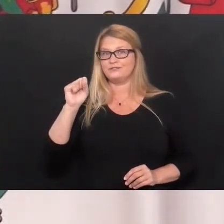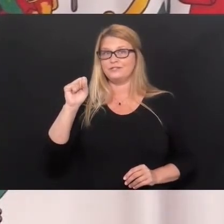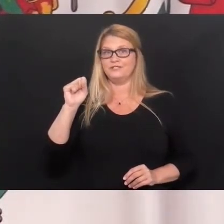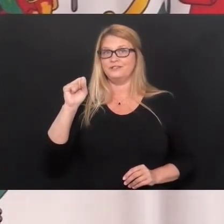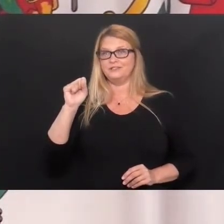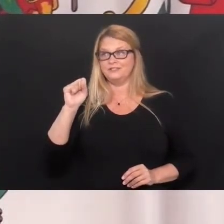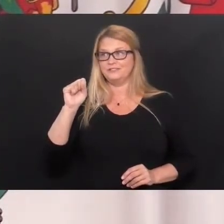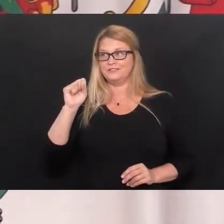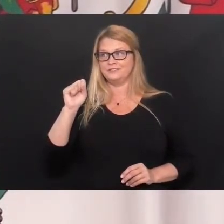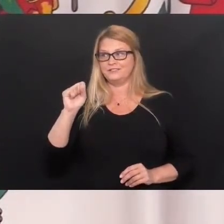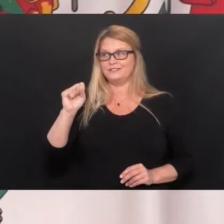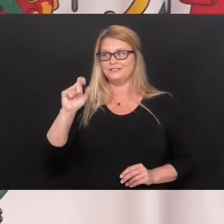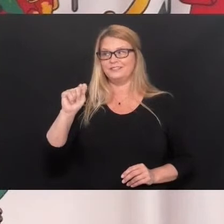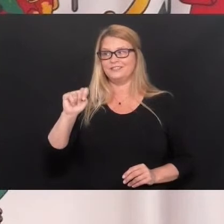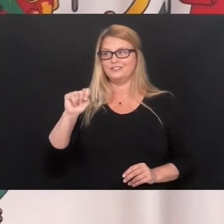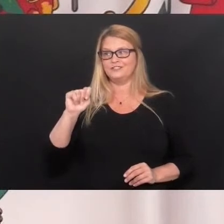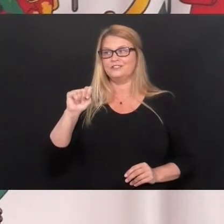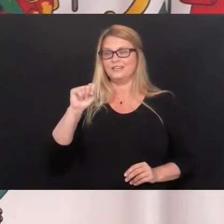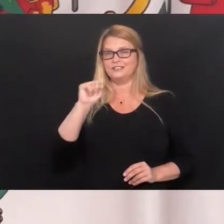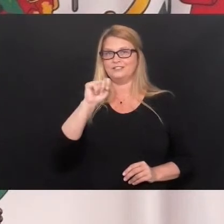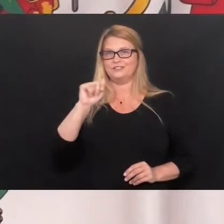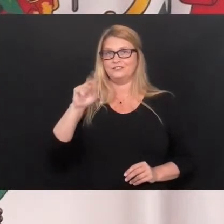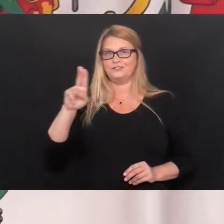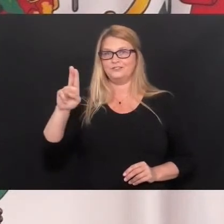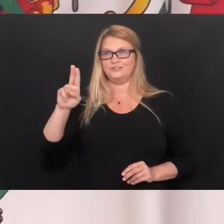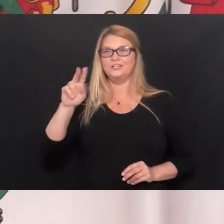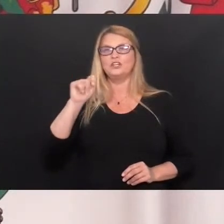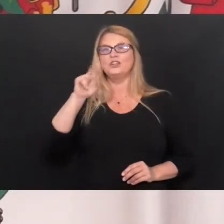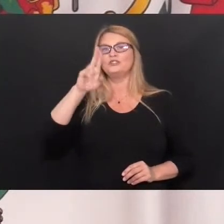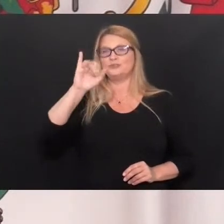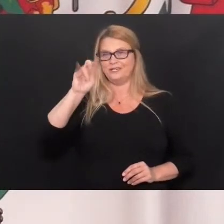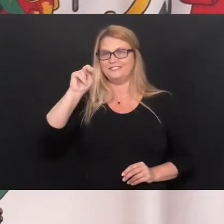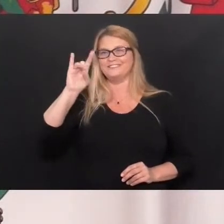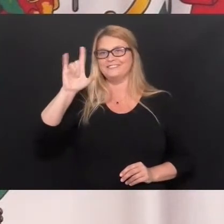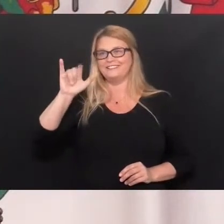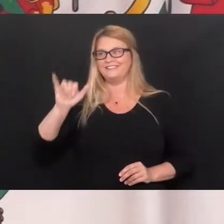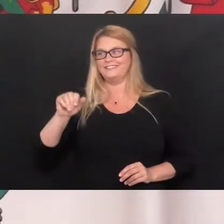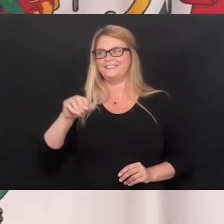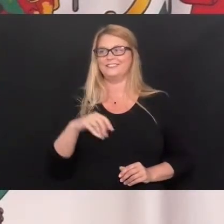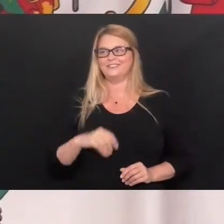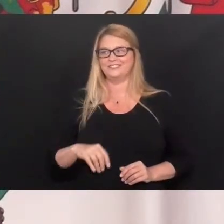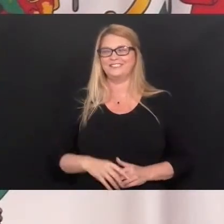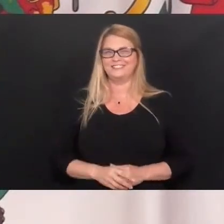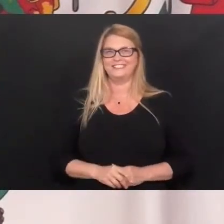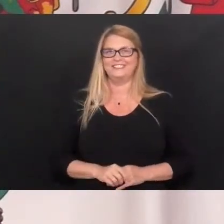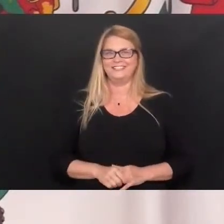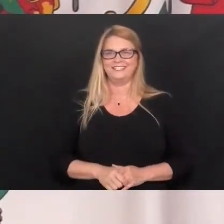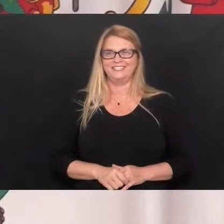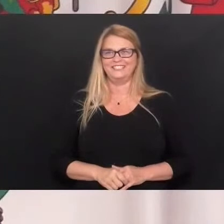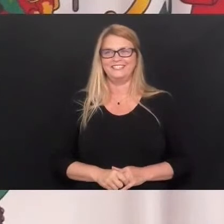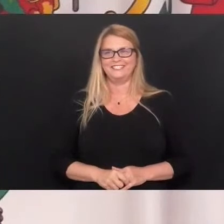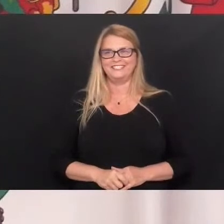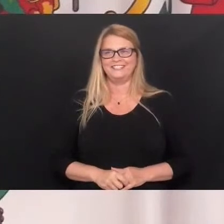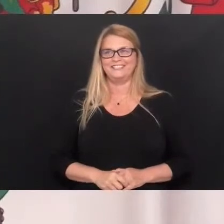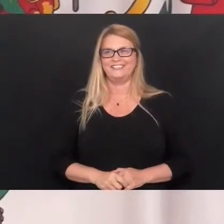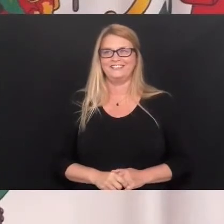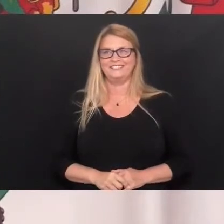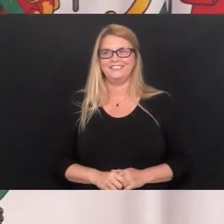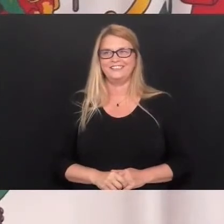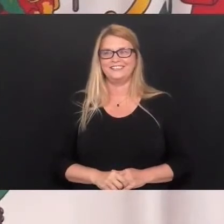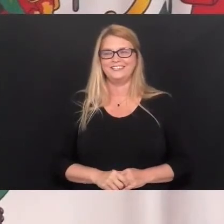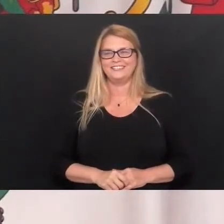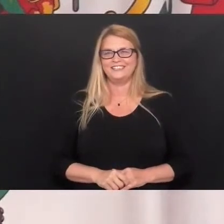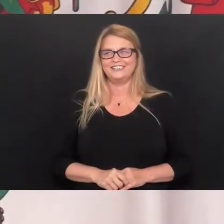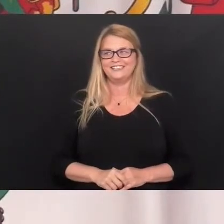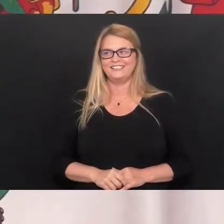Tuindi Wee. Is that close? We'll go with that, okay?